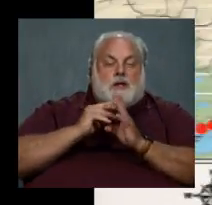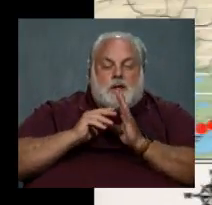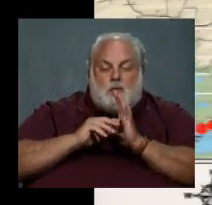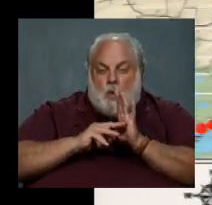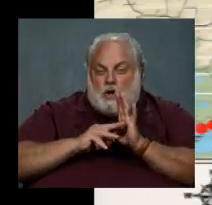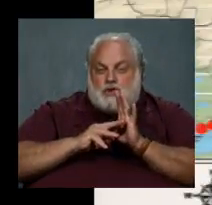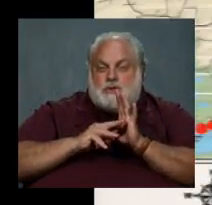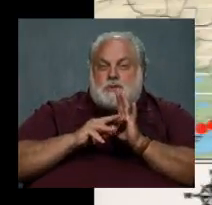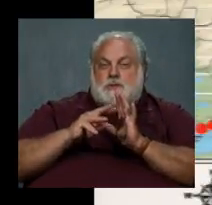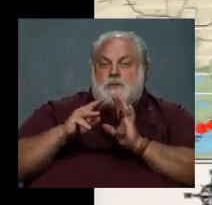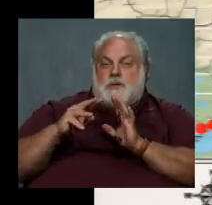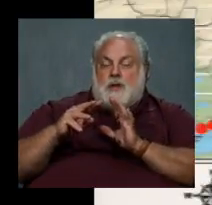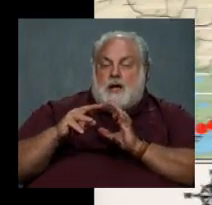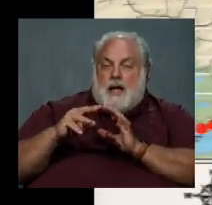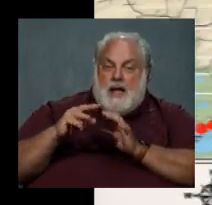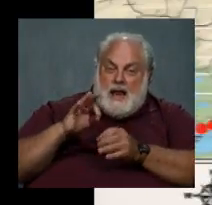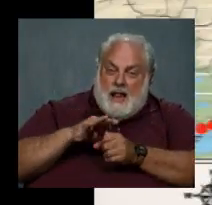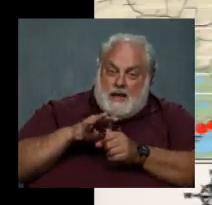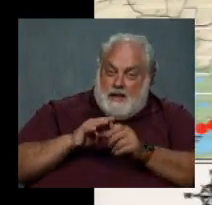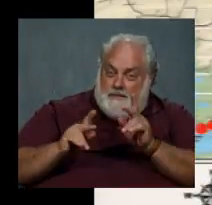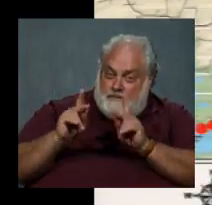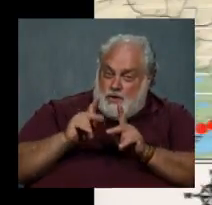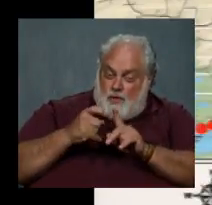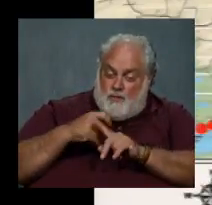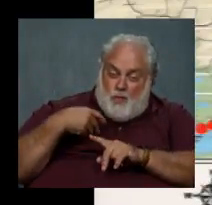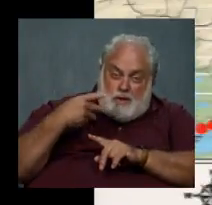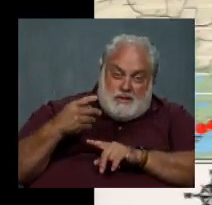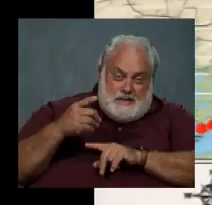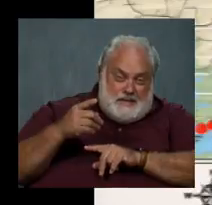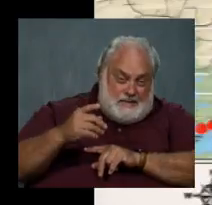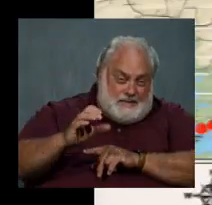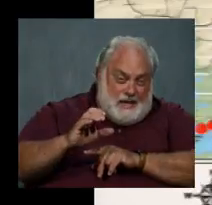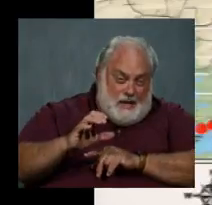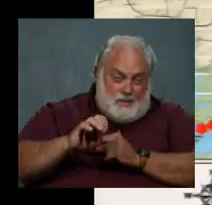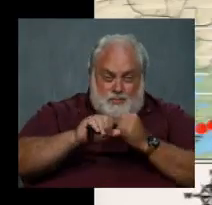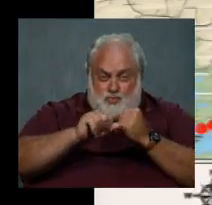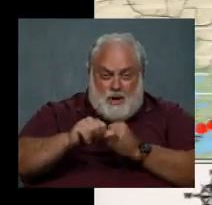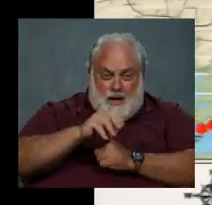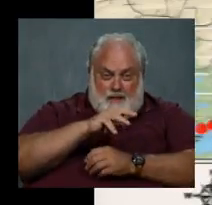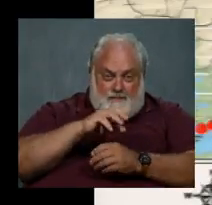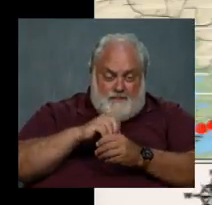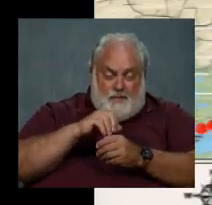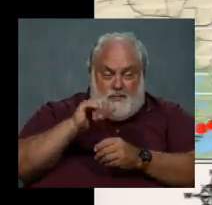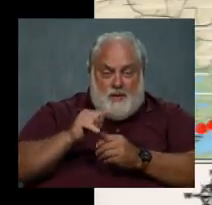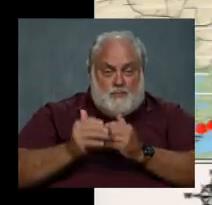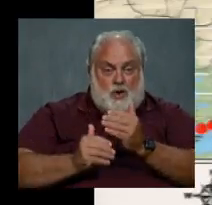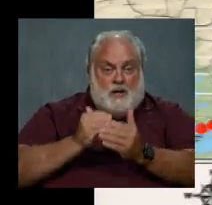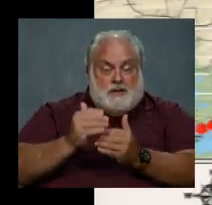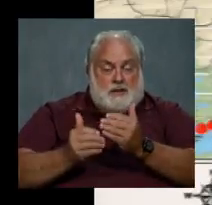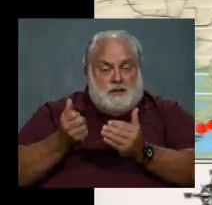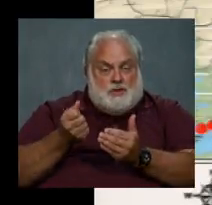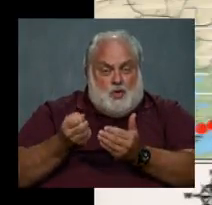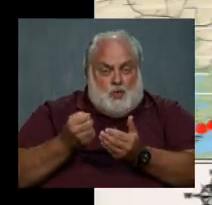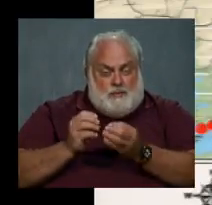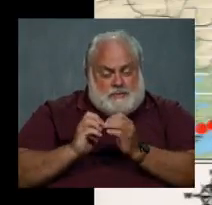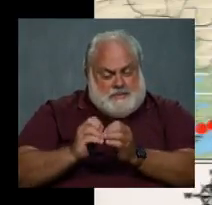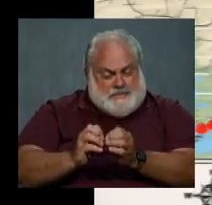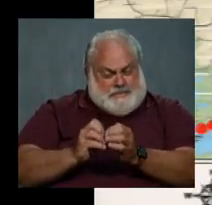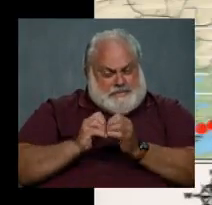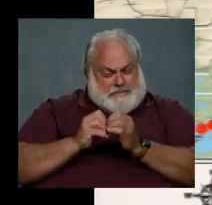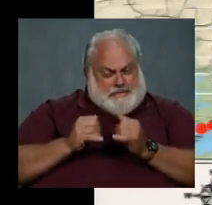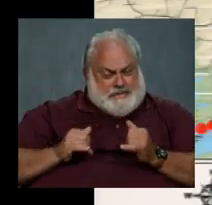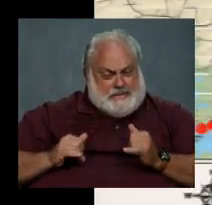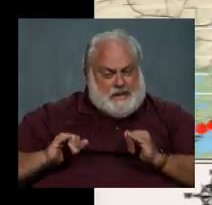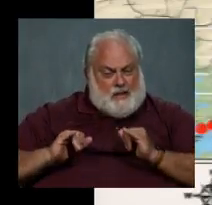our representative from our elected officials in Washington, who are very engaged in this process. And so we are working with the Corps.